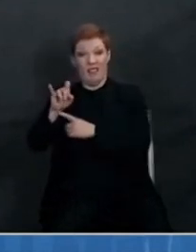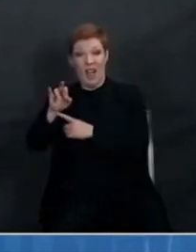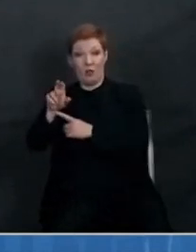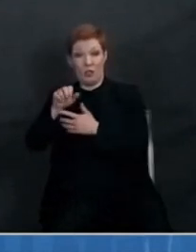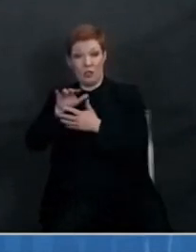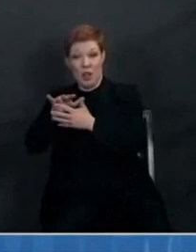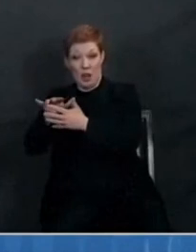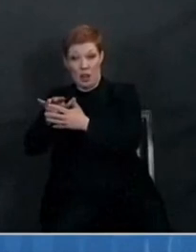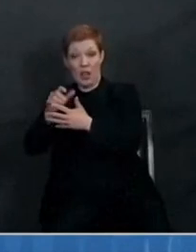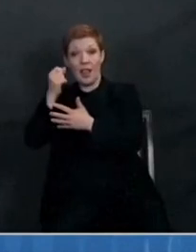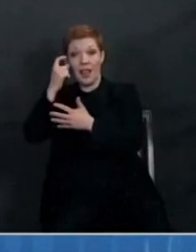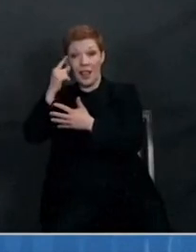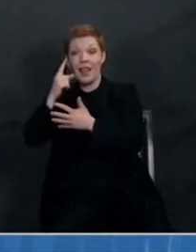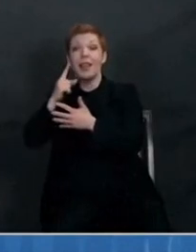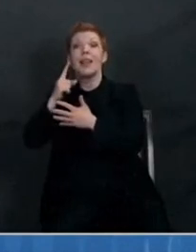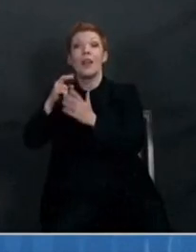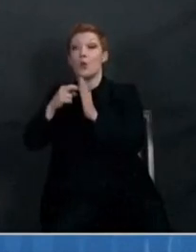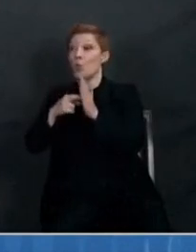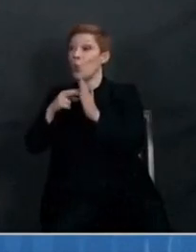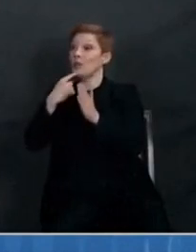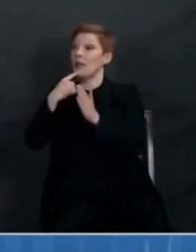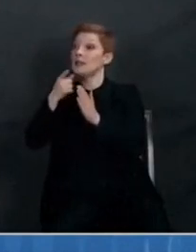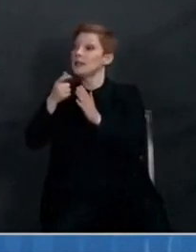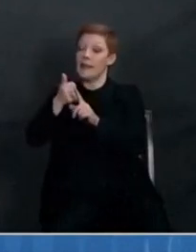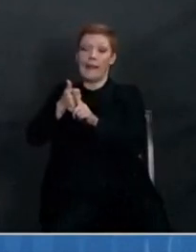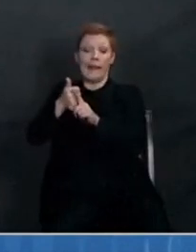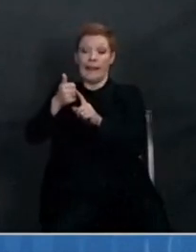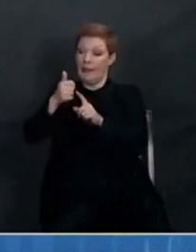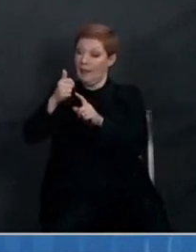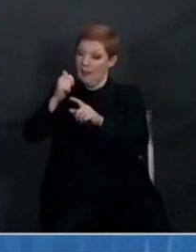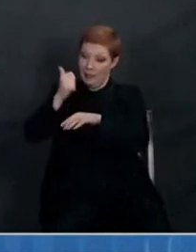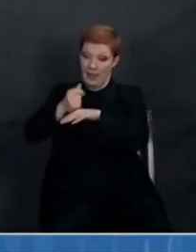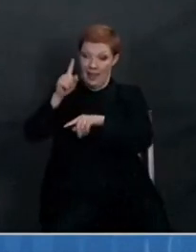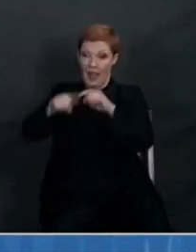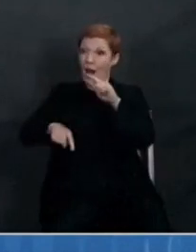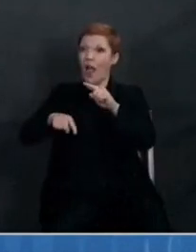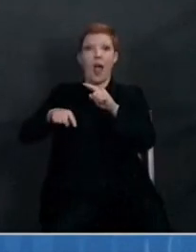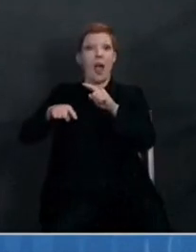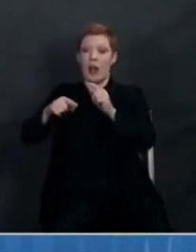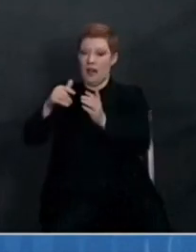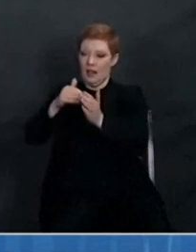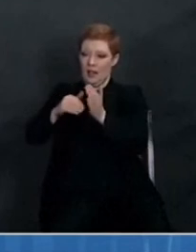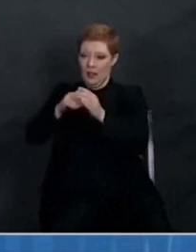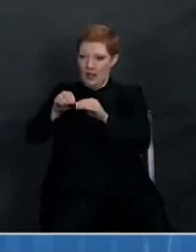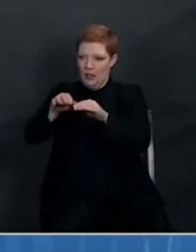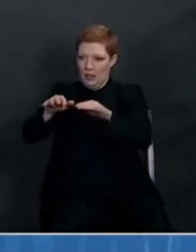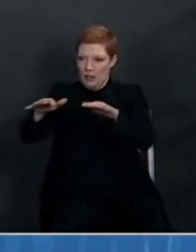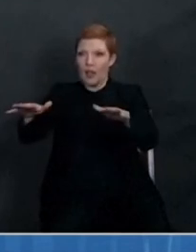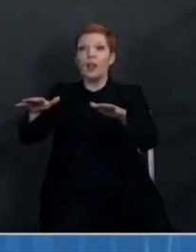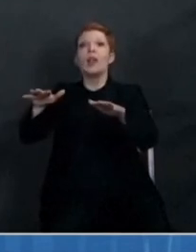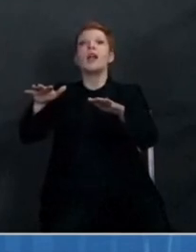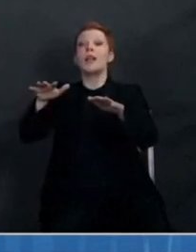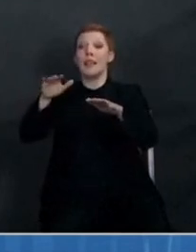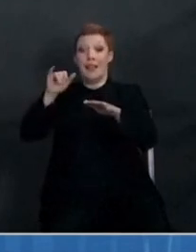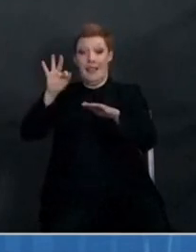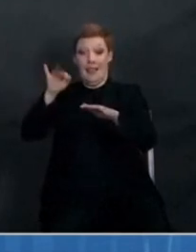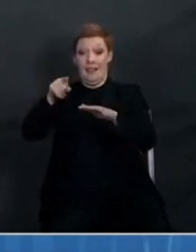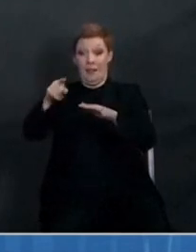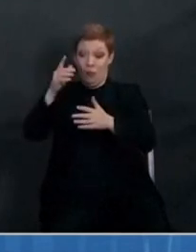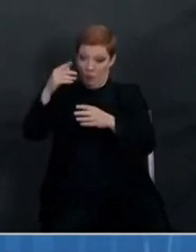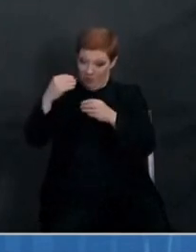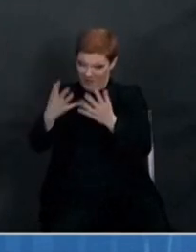cannot mutate if they don't replicate. And if you stop their replication by vaccinating widely and not